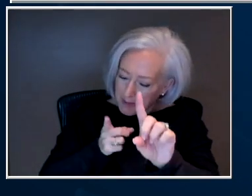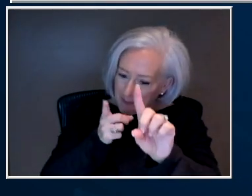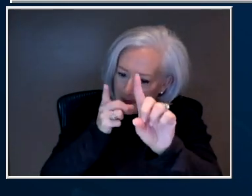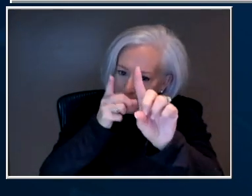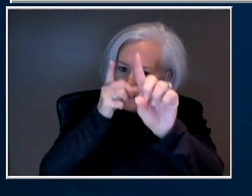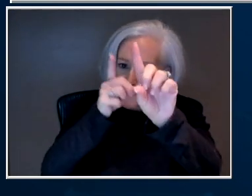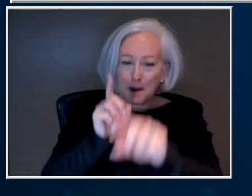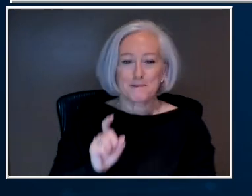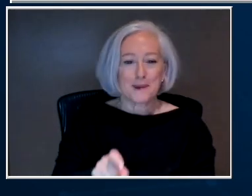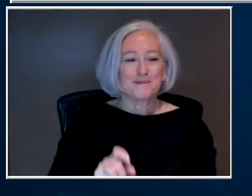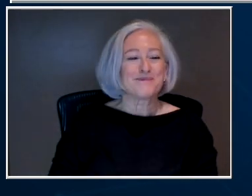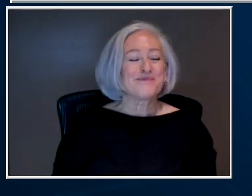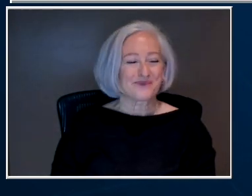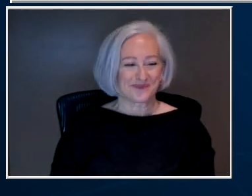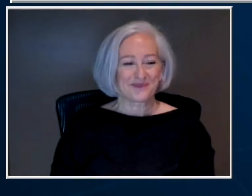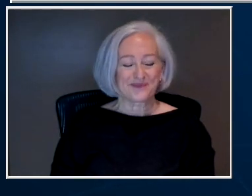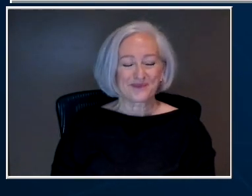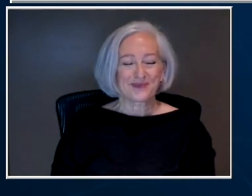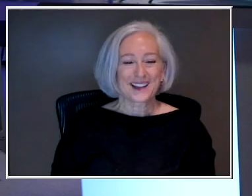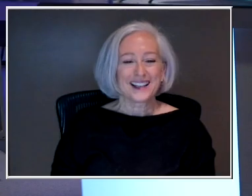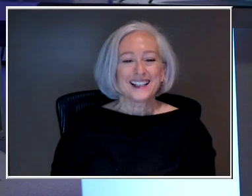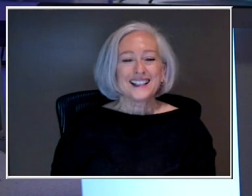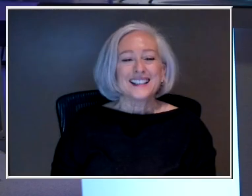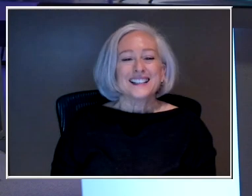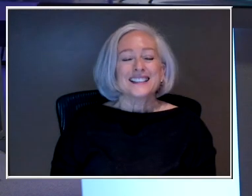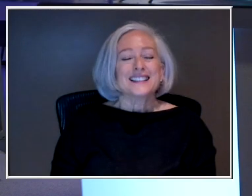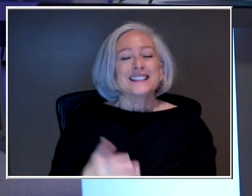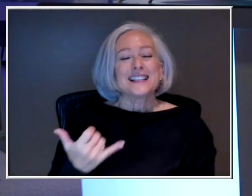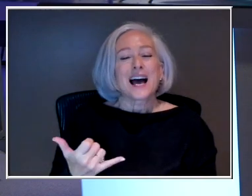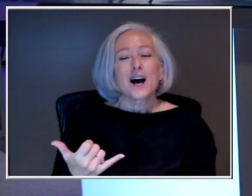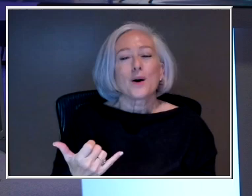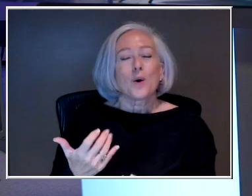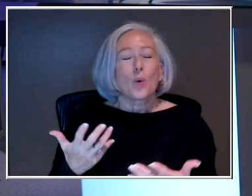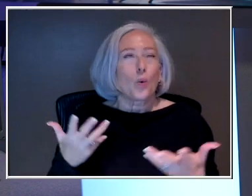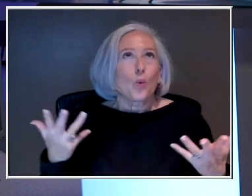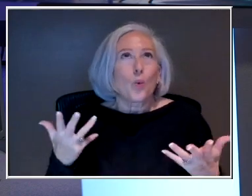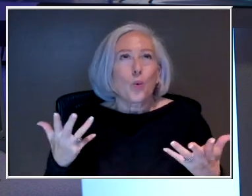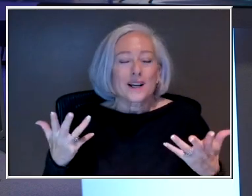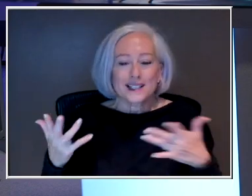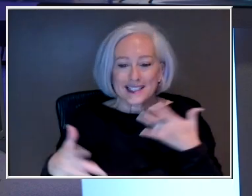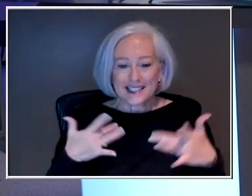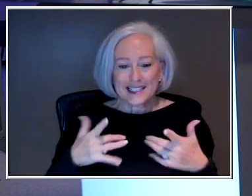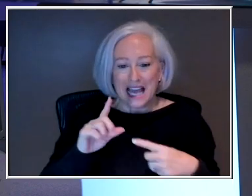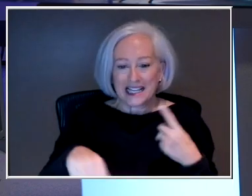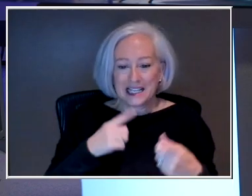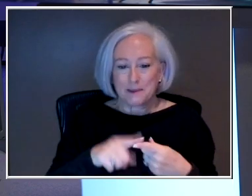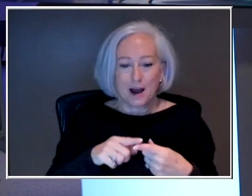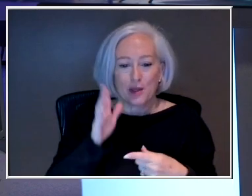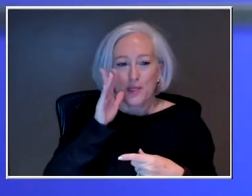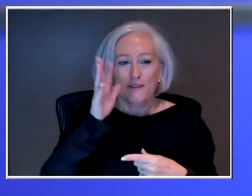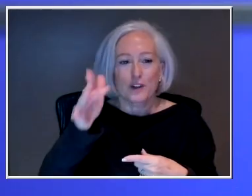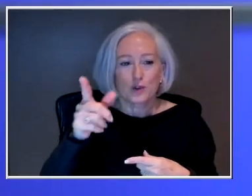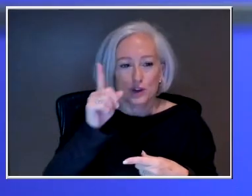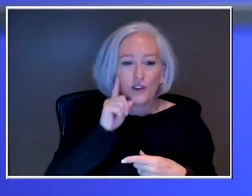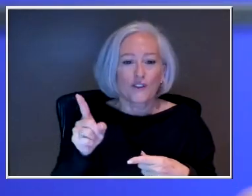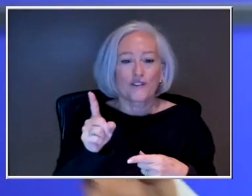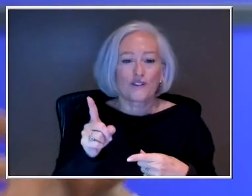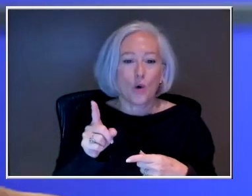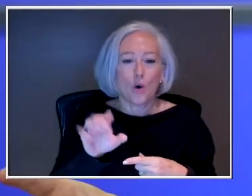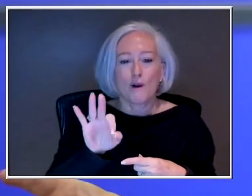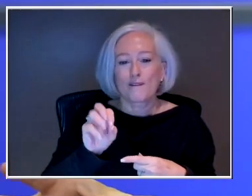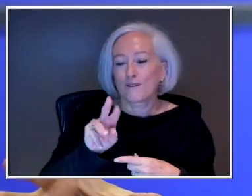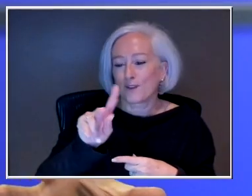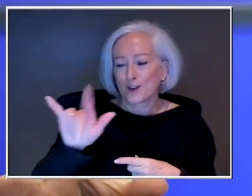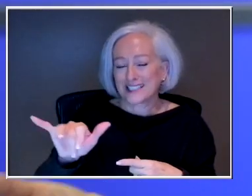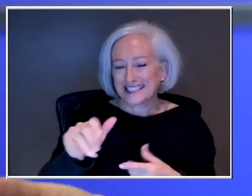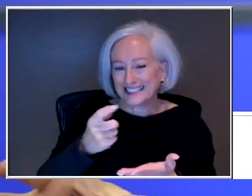bigger picture, Dr. Marsh, just what's really exciting as far as the future of fertility treatment goes? Yeah, it is exciting. I mean, the field has moved